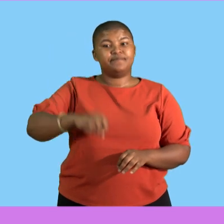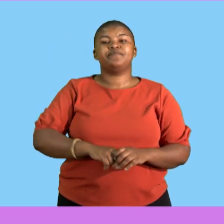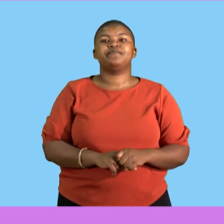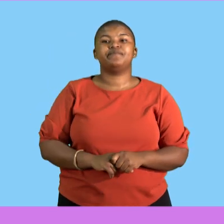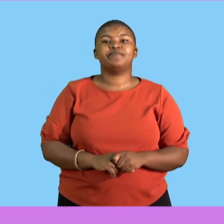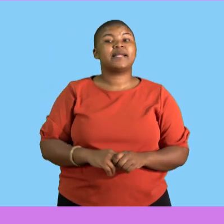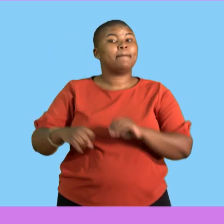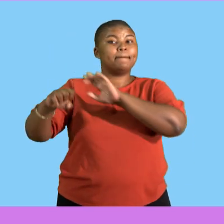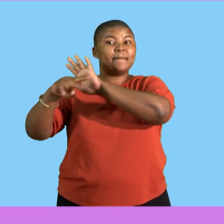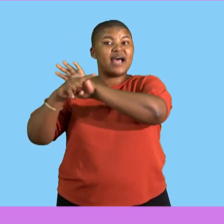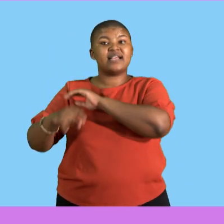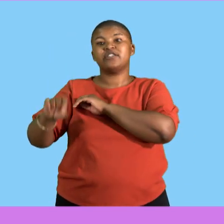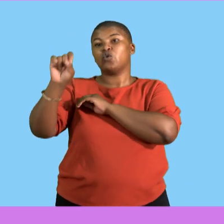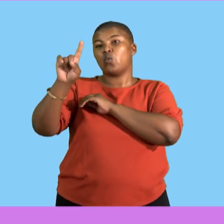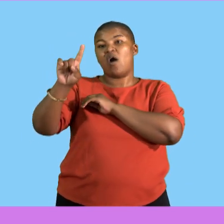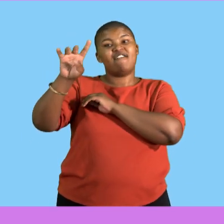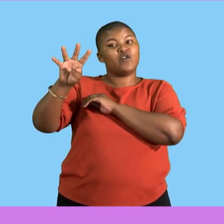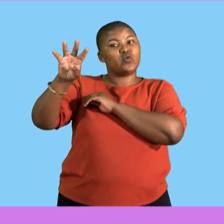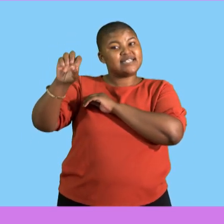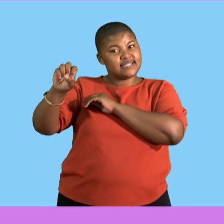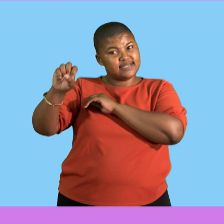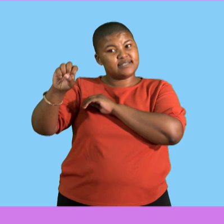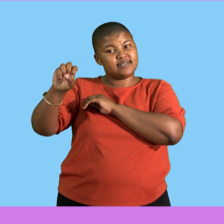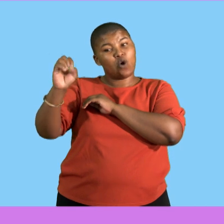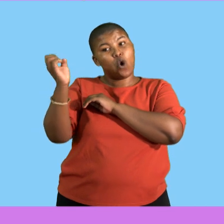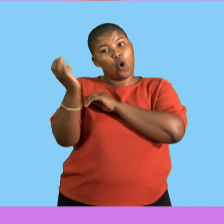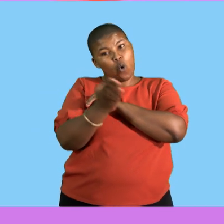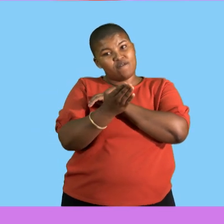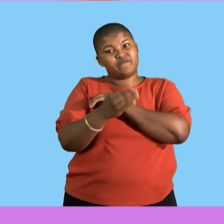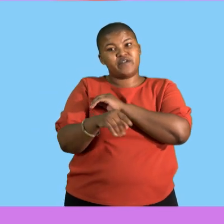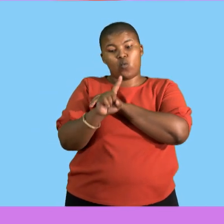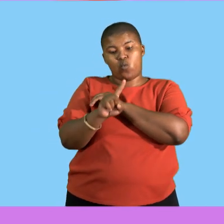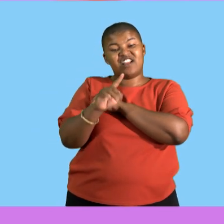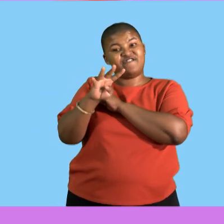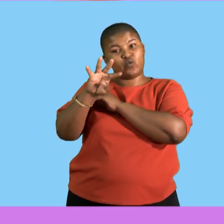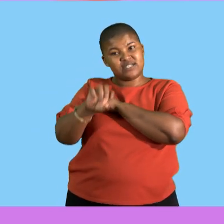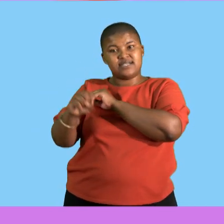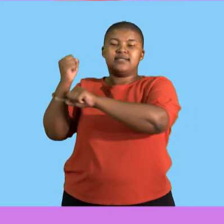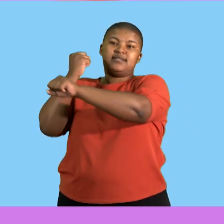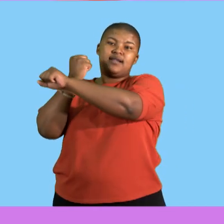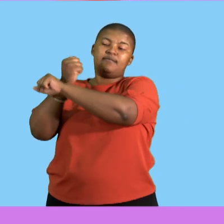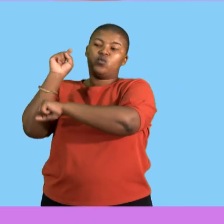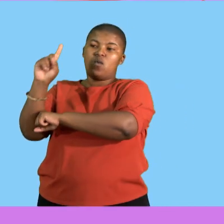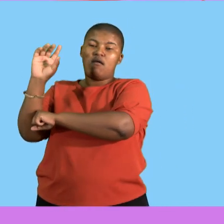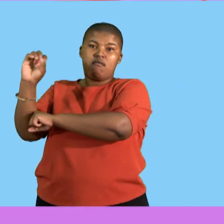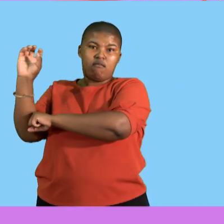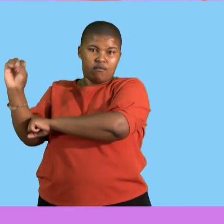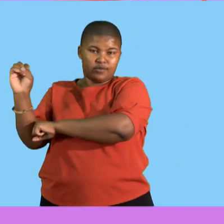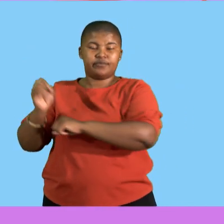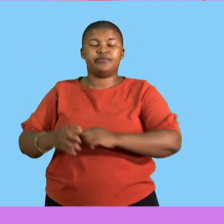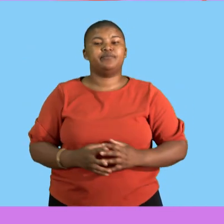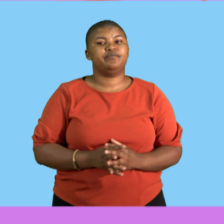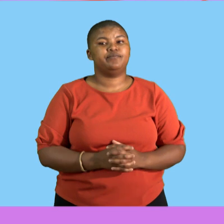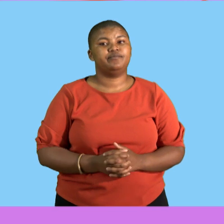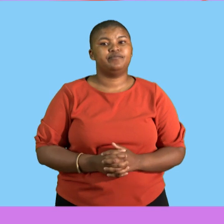157,50 minus 140 over 140